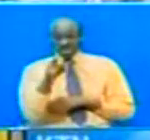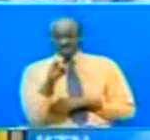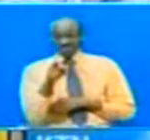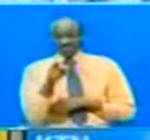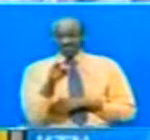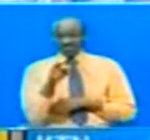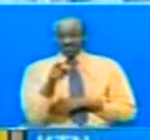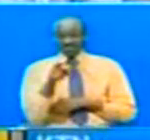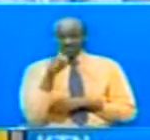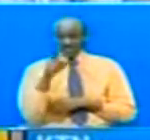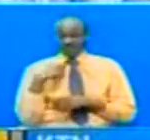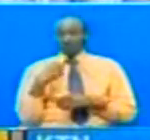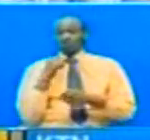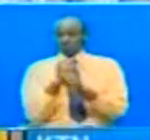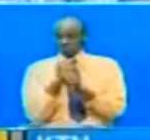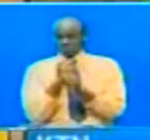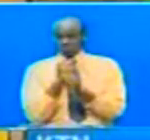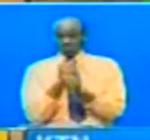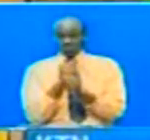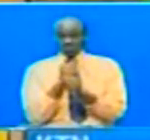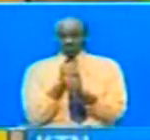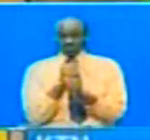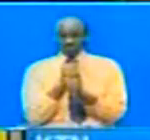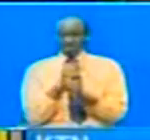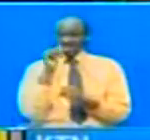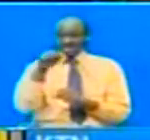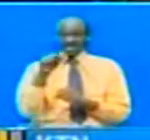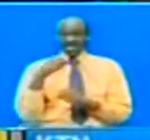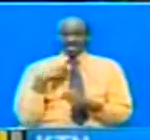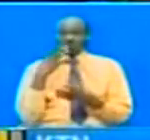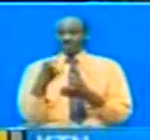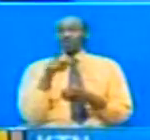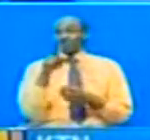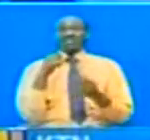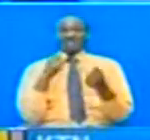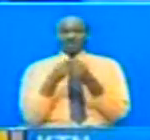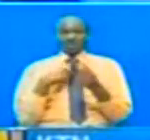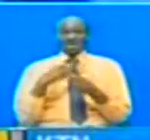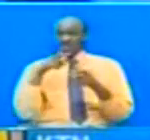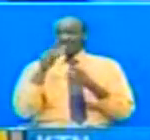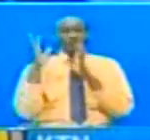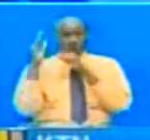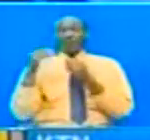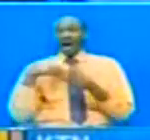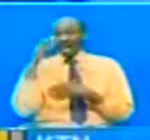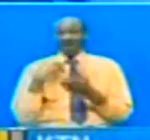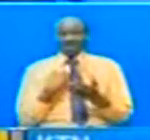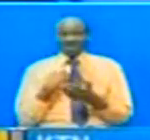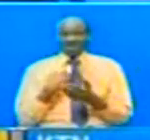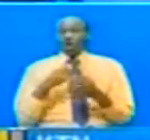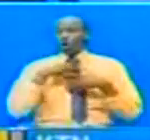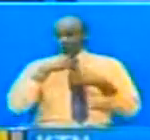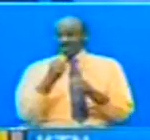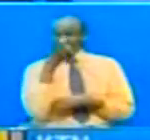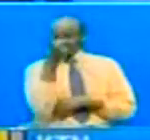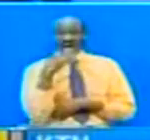to cruise past Dortmund. Yes. Coming into this game with very high hopes because their confidence has